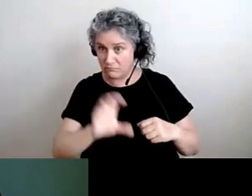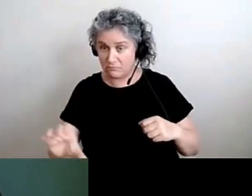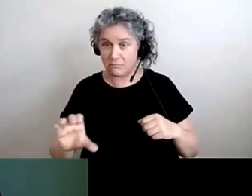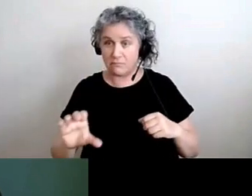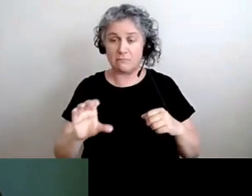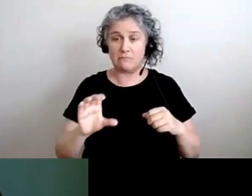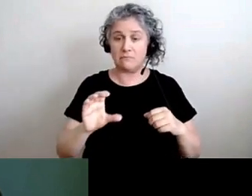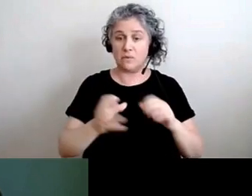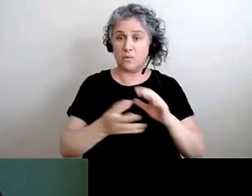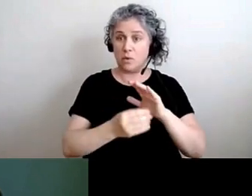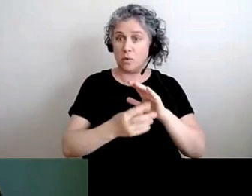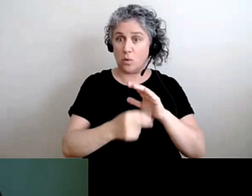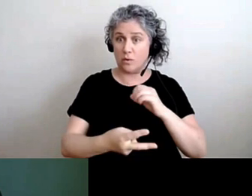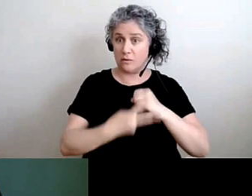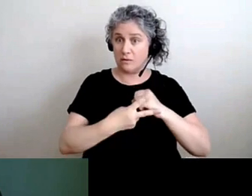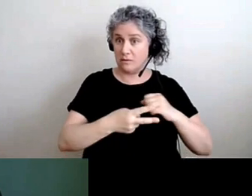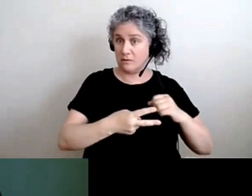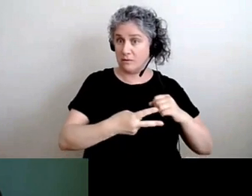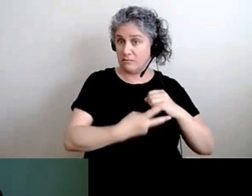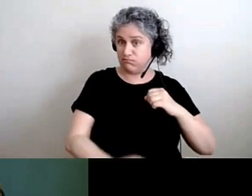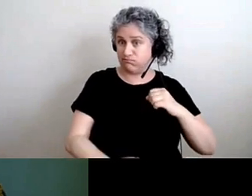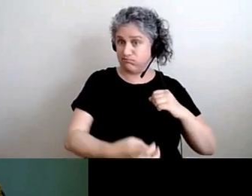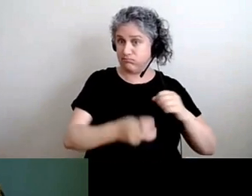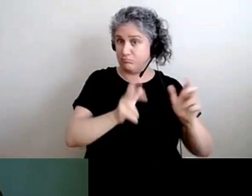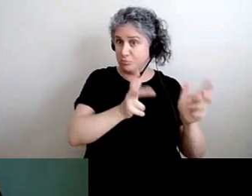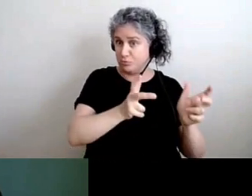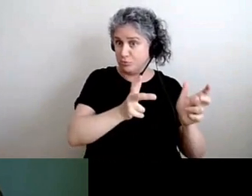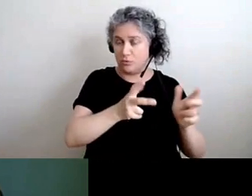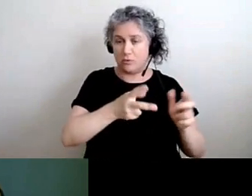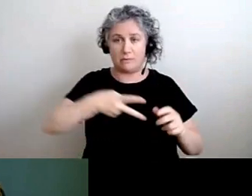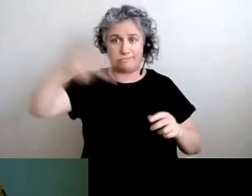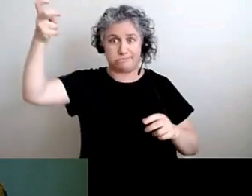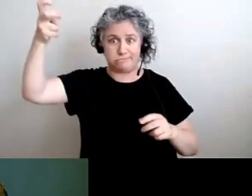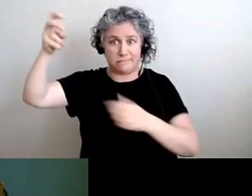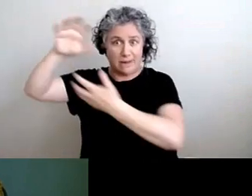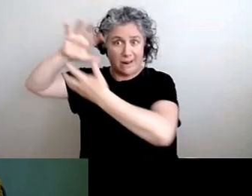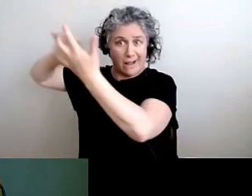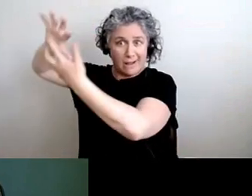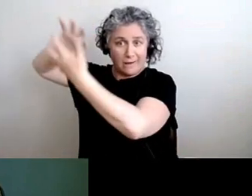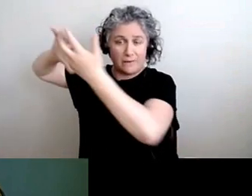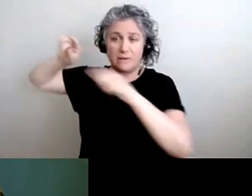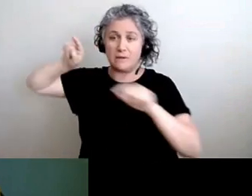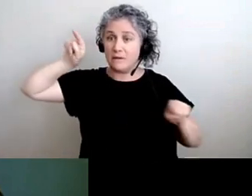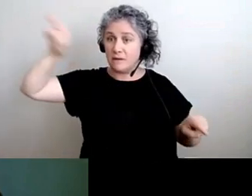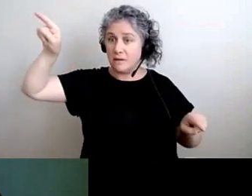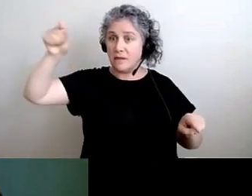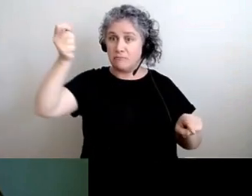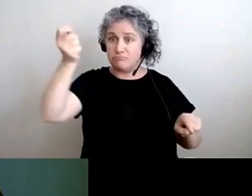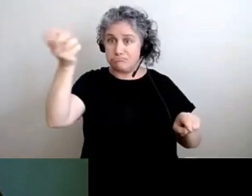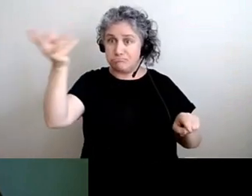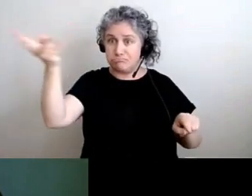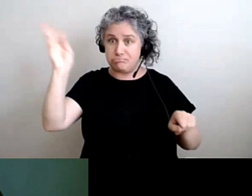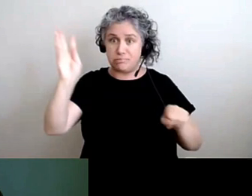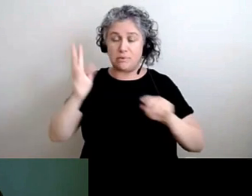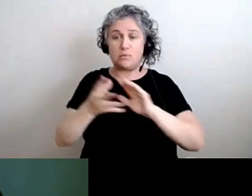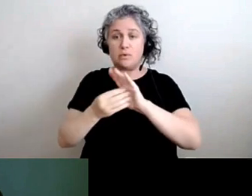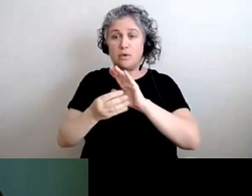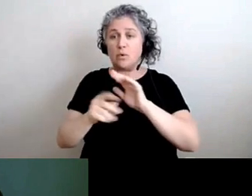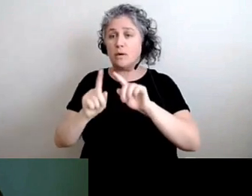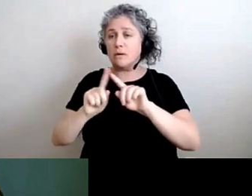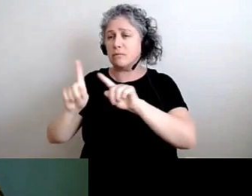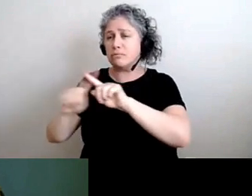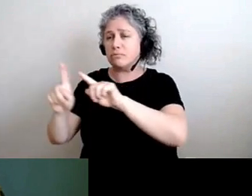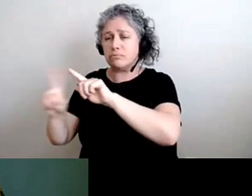to the computer is that in the cloud, it will actually allow to set up multiple recordings. So I can actually record just the